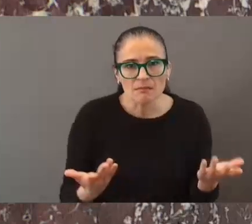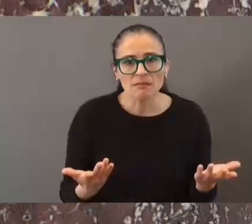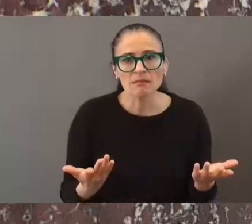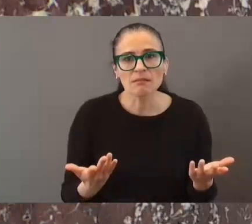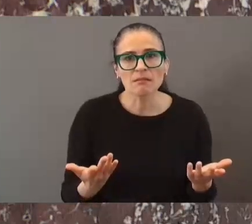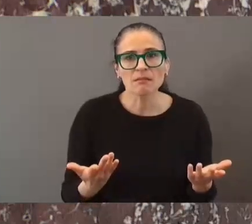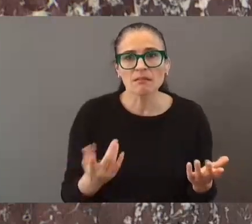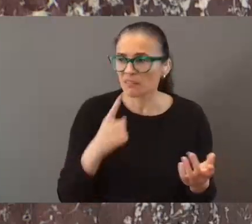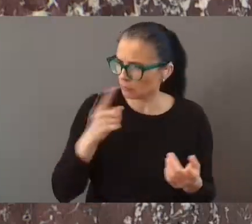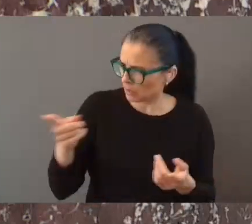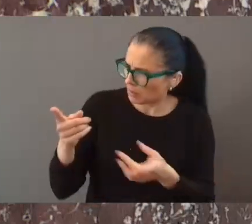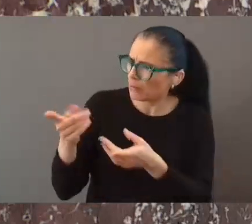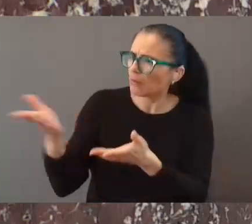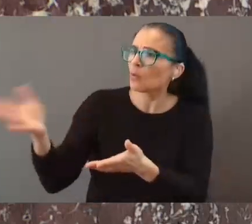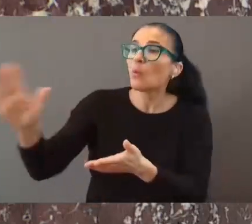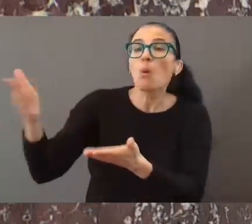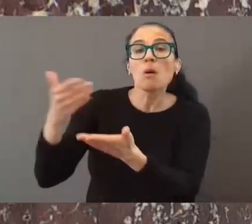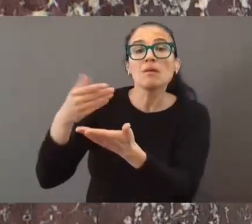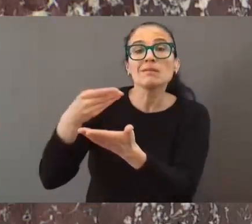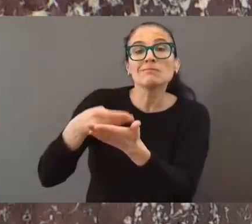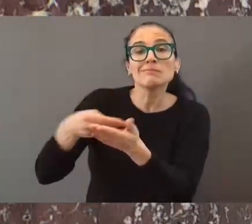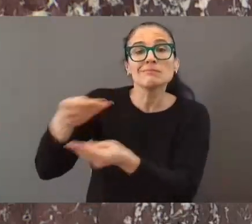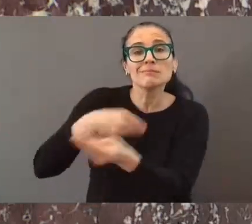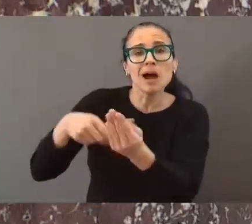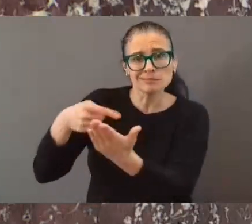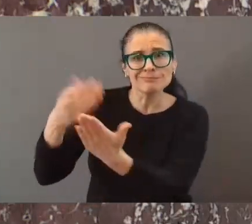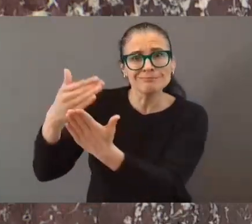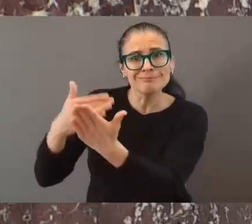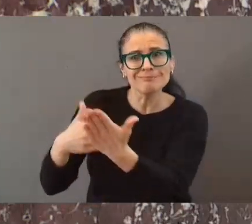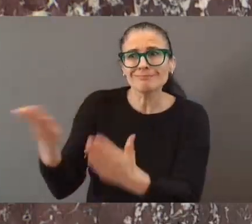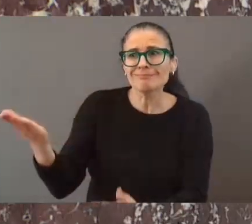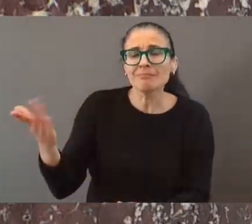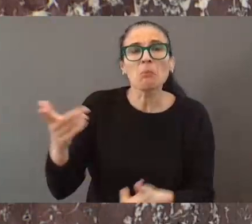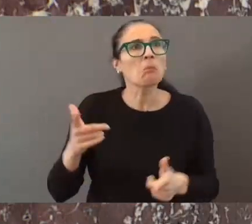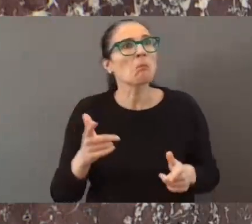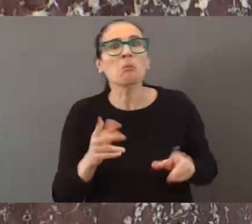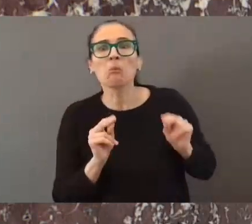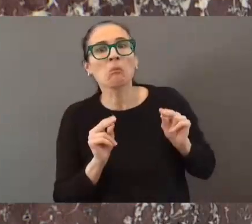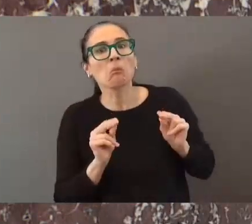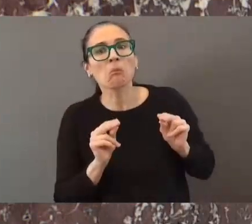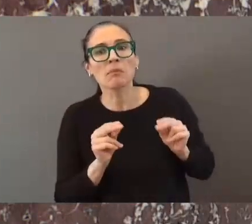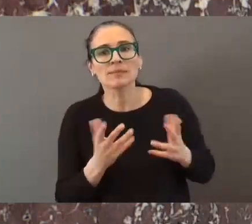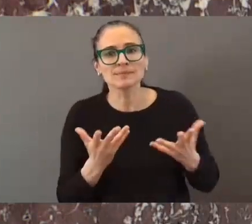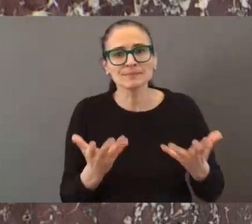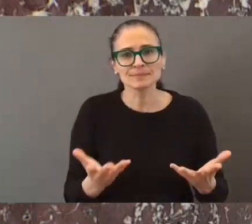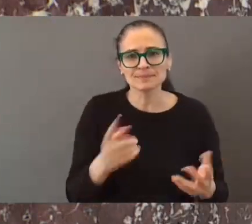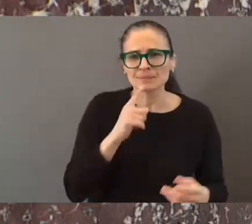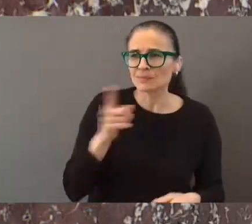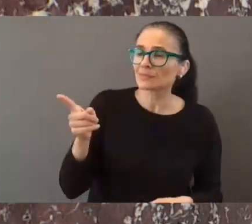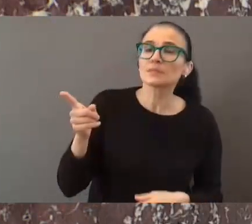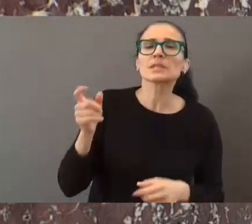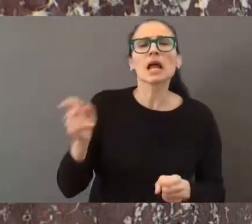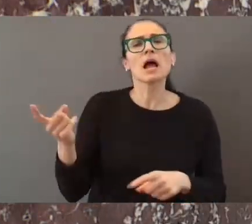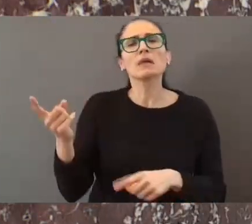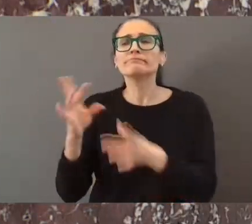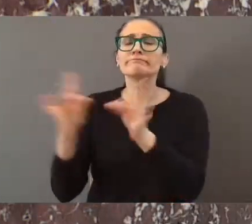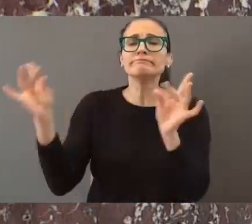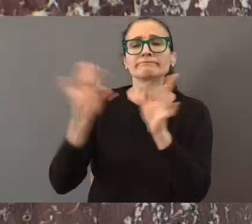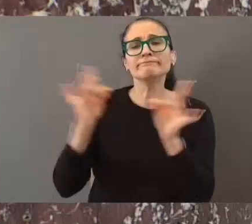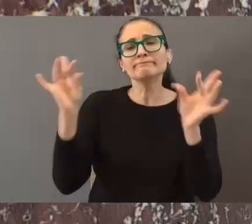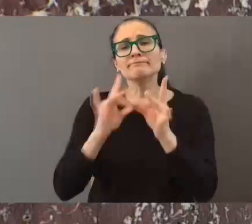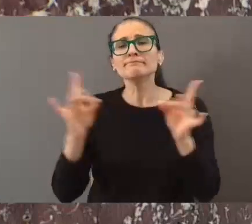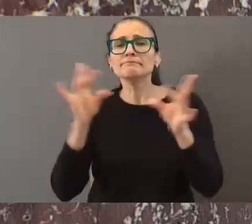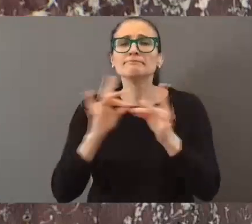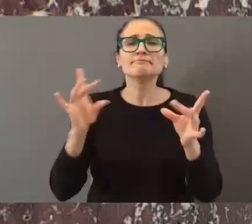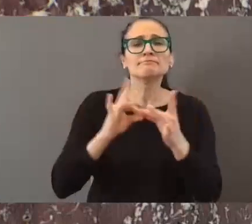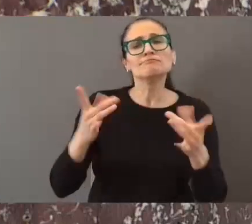then only this government could stand up and praise and crow about what they are building in infrastructure when every single